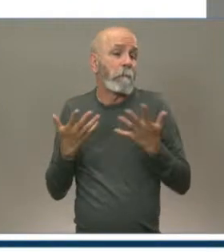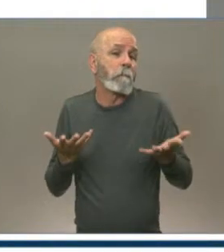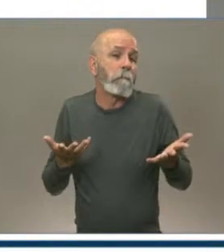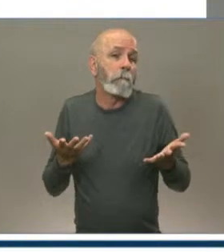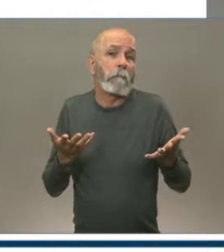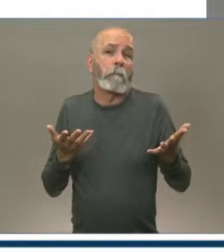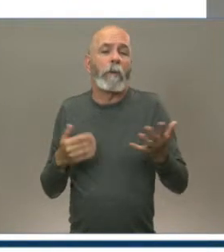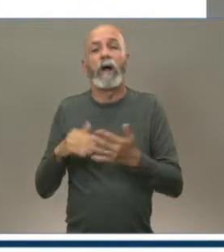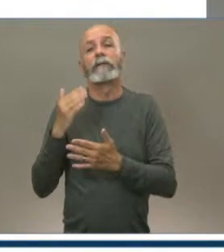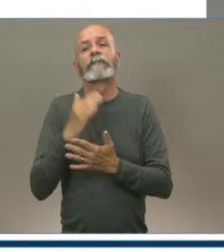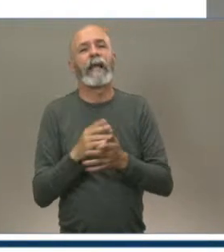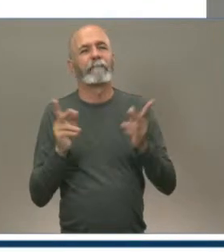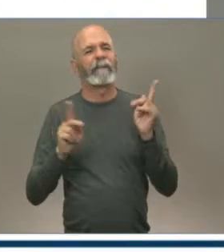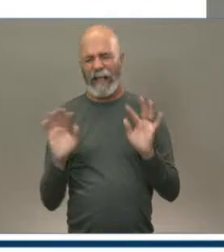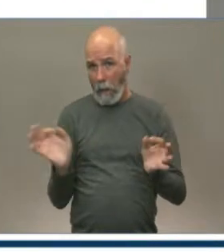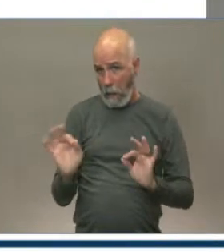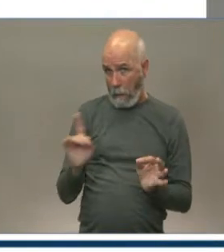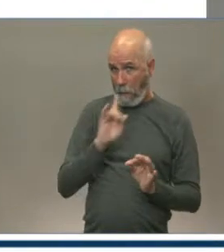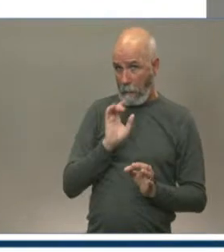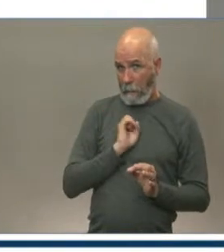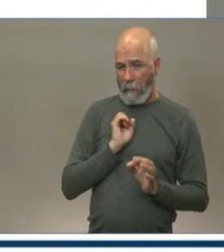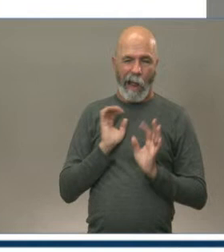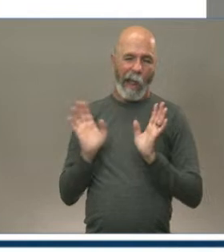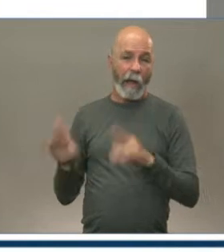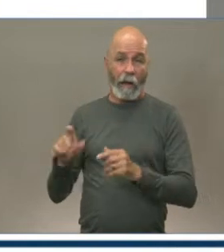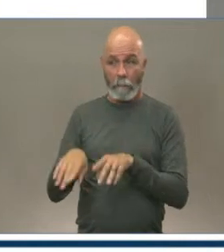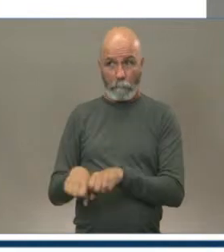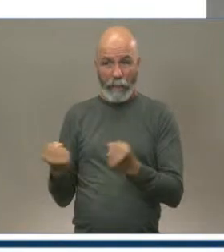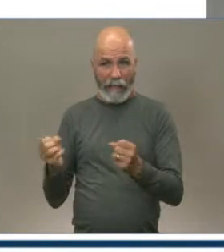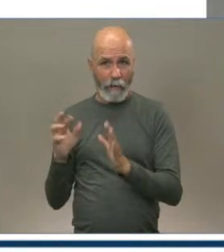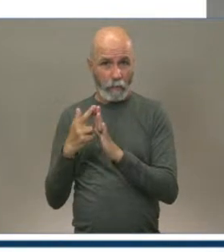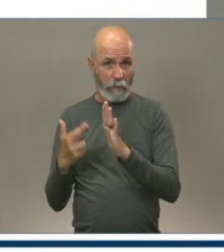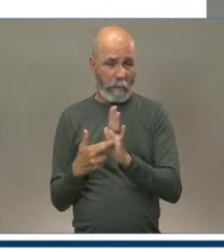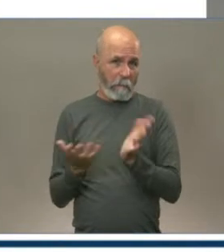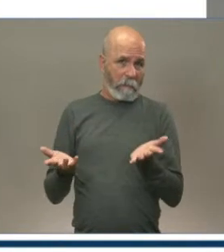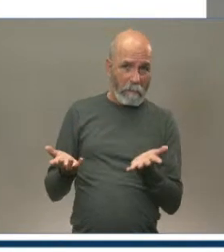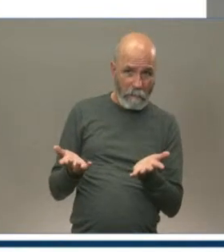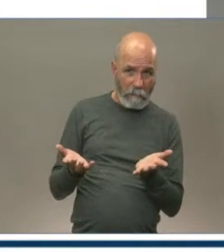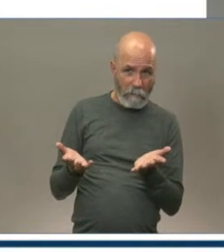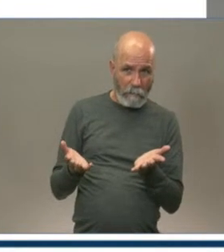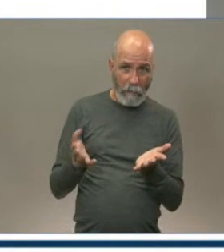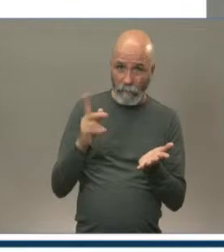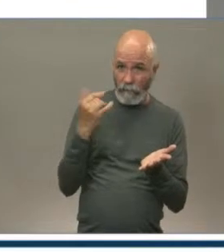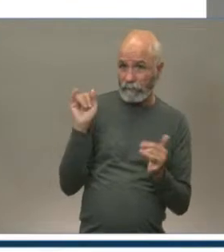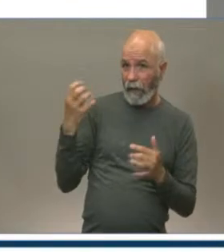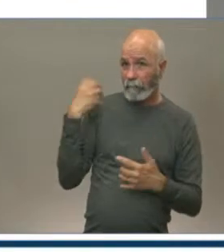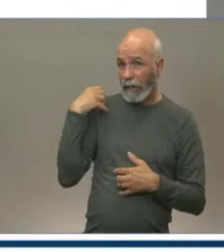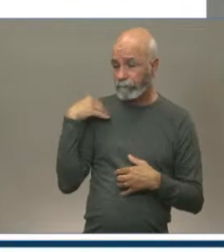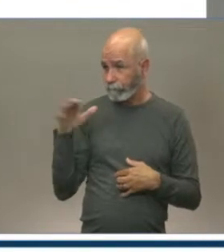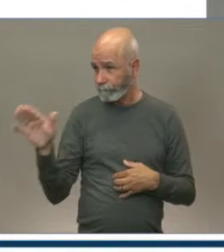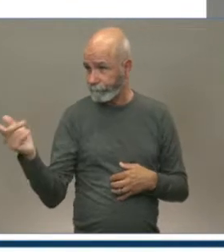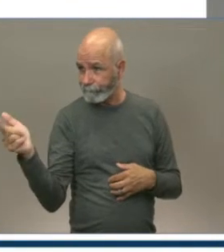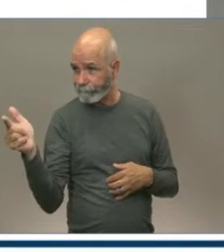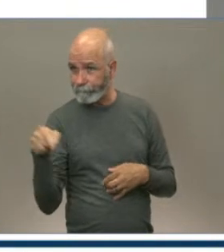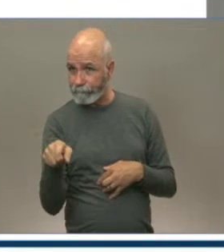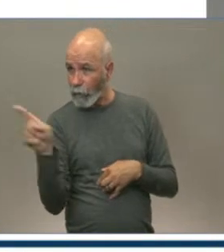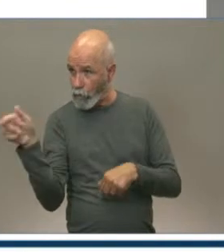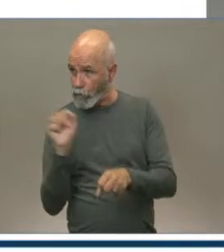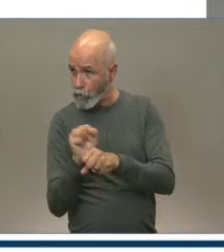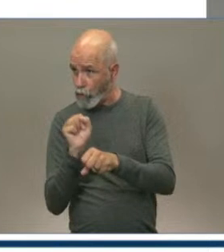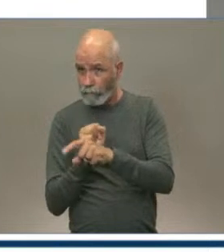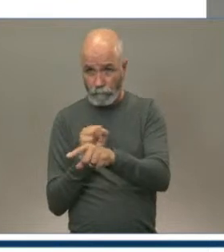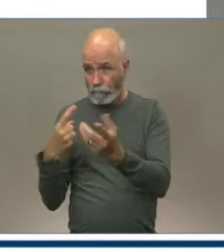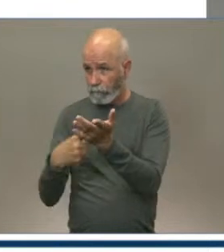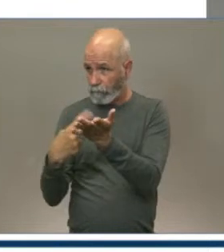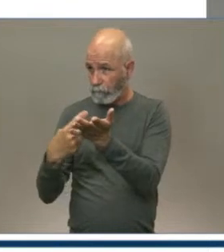followed carefully. So that is that we bring that to the attention of both the employer and the employees, and we continue to work with our colleagues